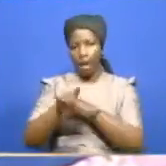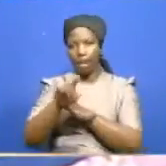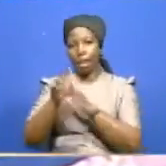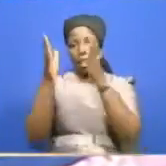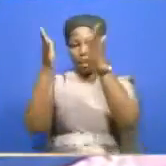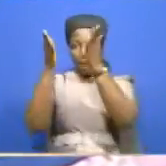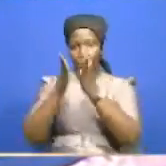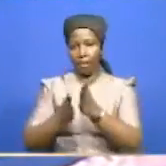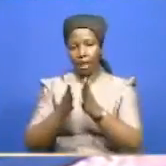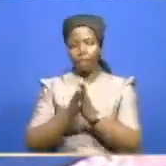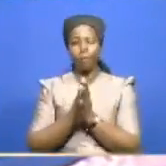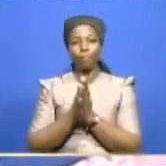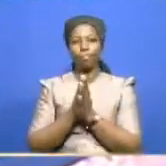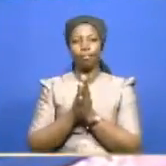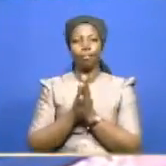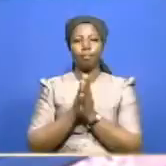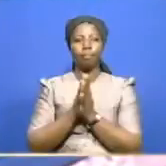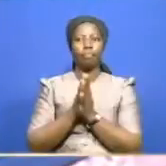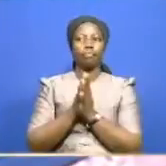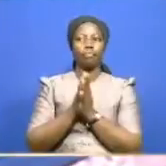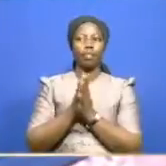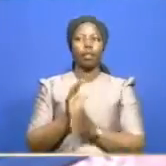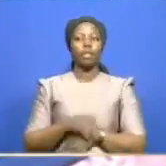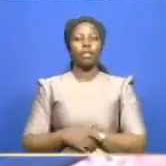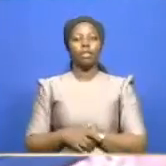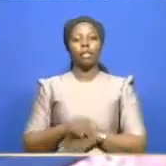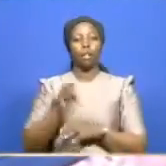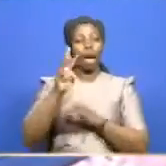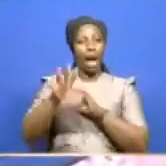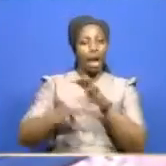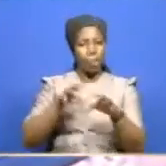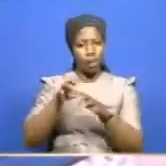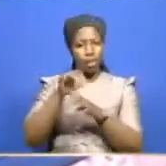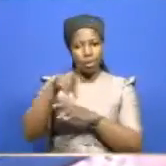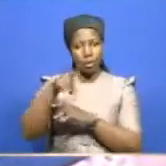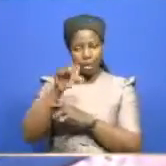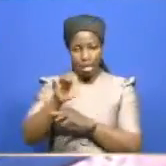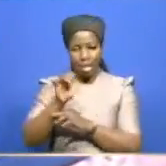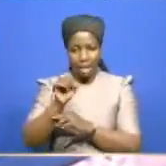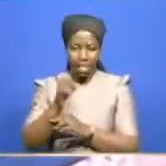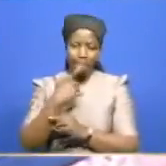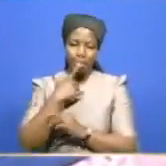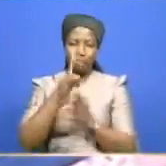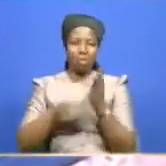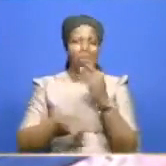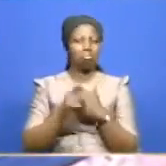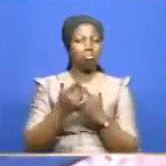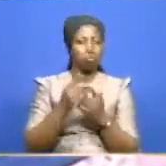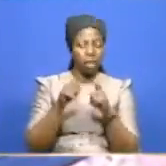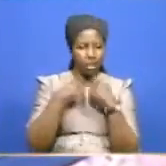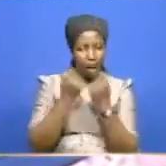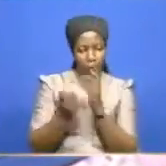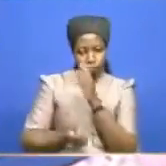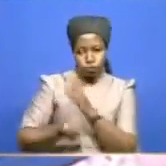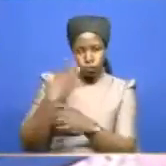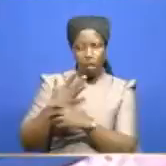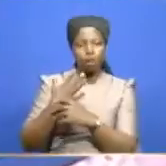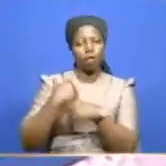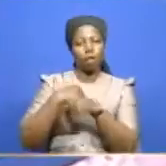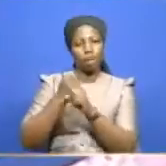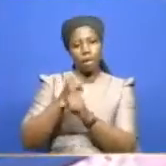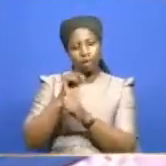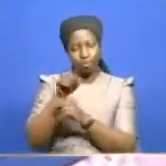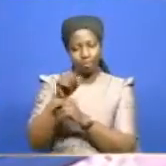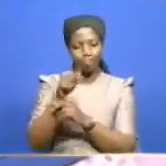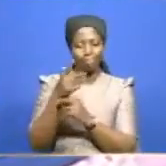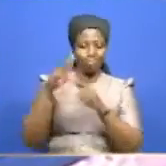Secretary Professor Fred Sigor says a technical committee formed to establish the lakes phenomenon will make its recommendations next month, adding